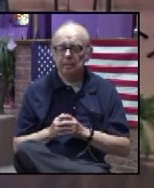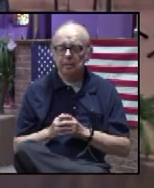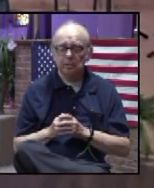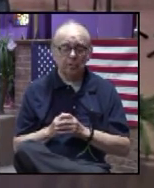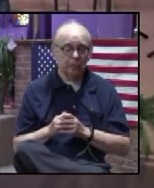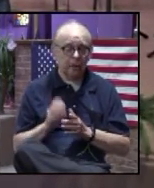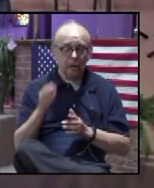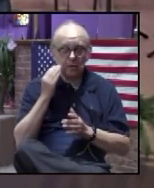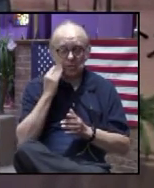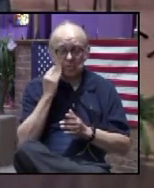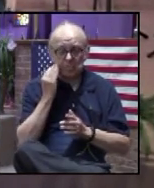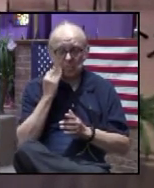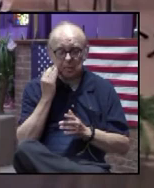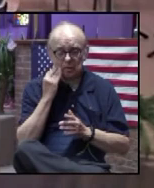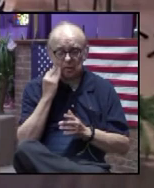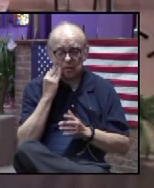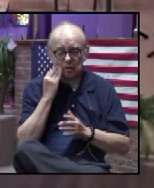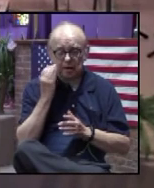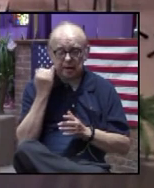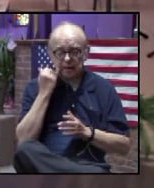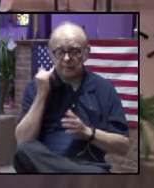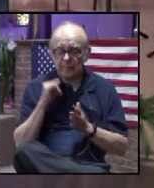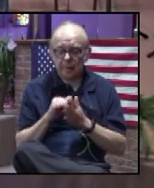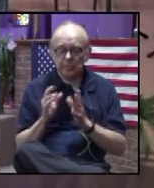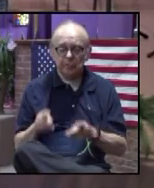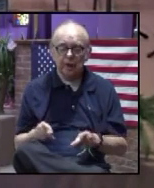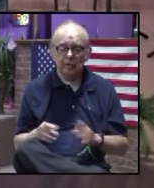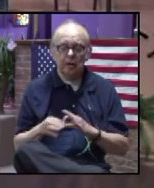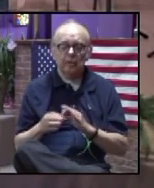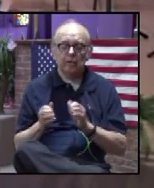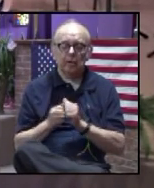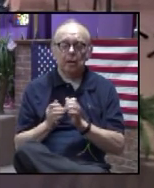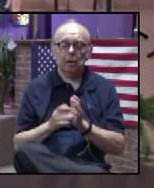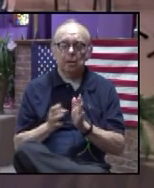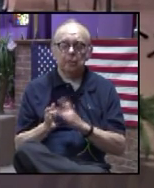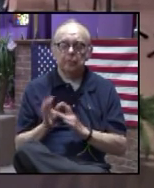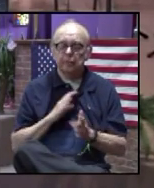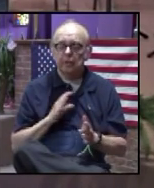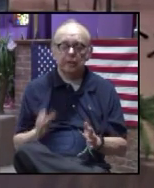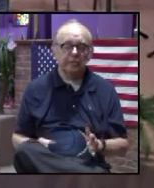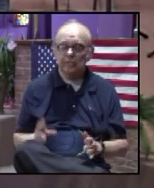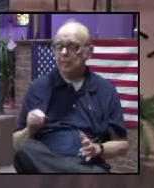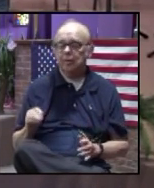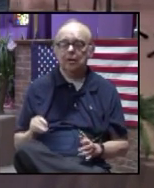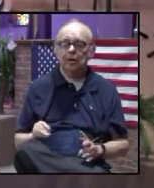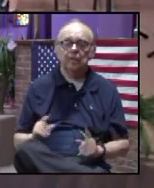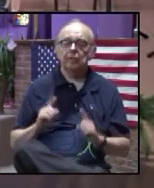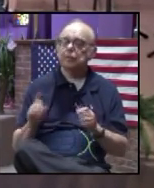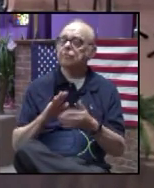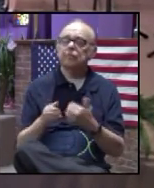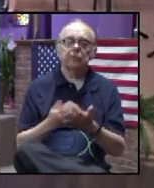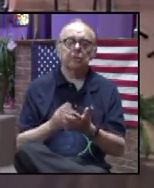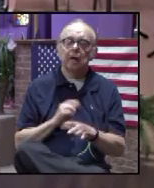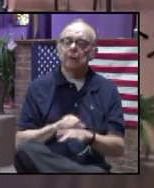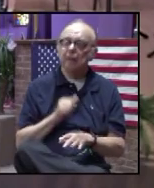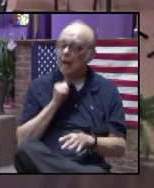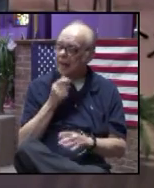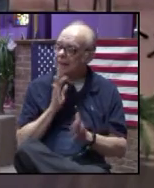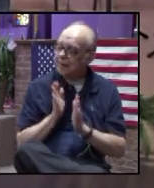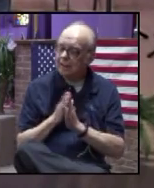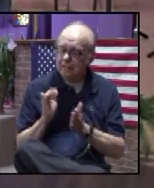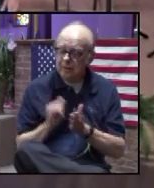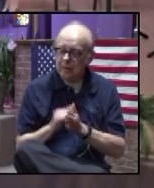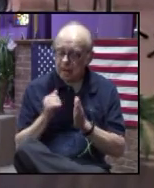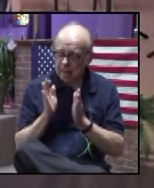do you know if they ever had a relationship with Jesus Christ? They went to church all the time. That's not what I'm asking.